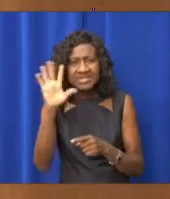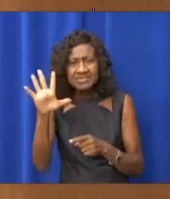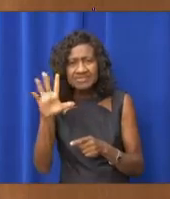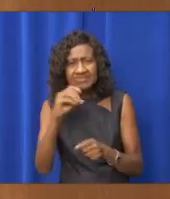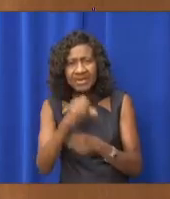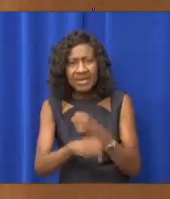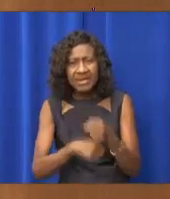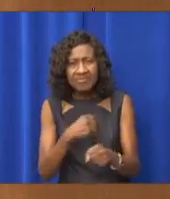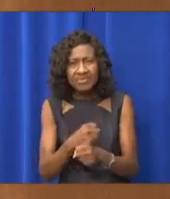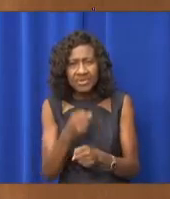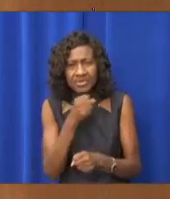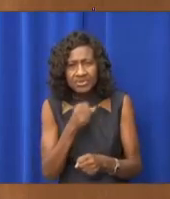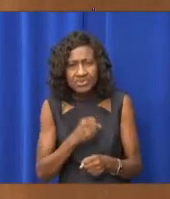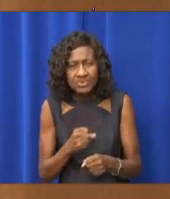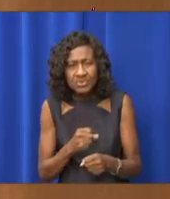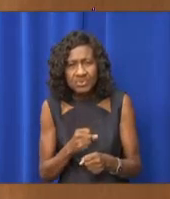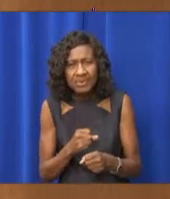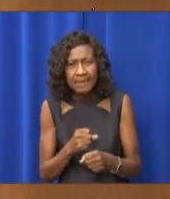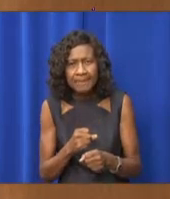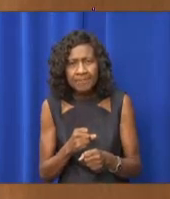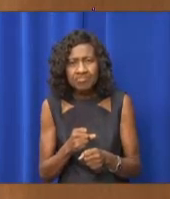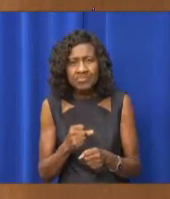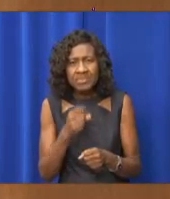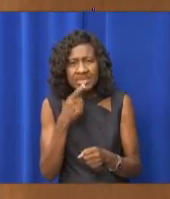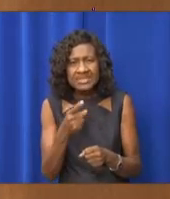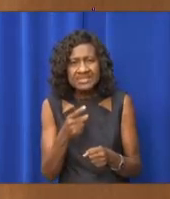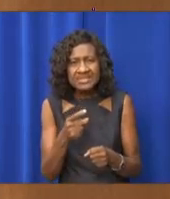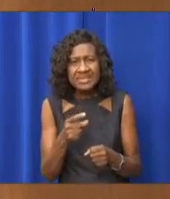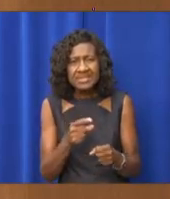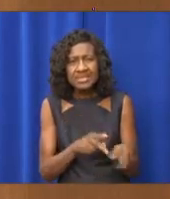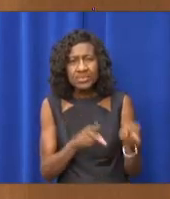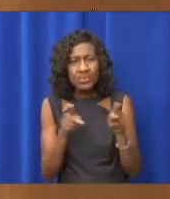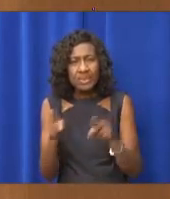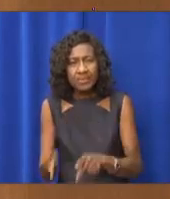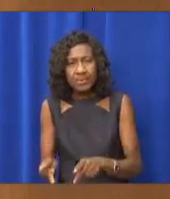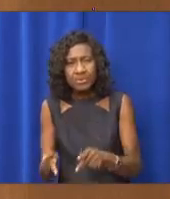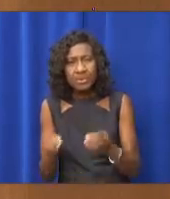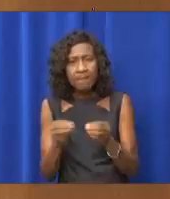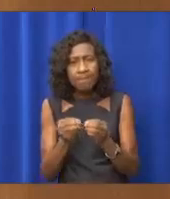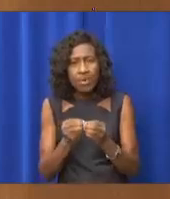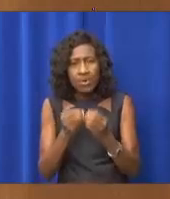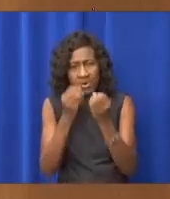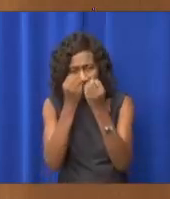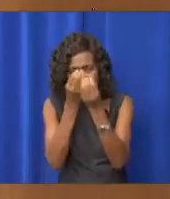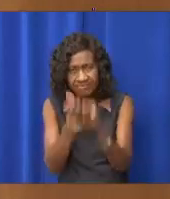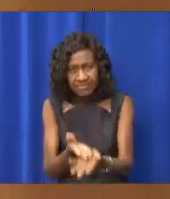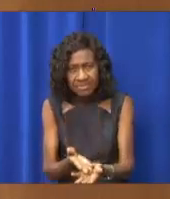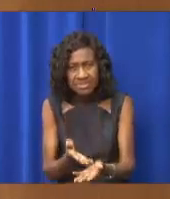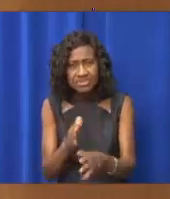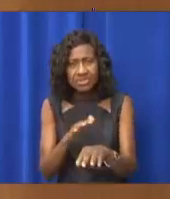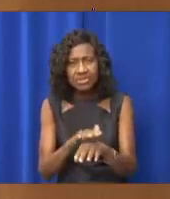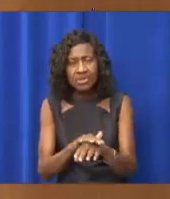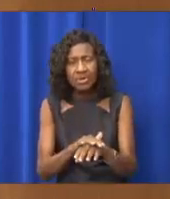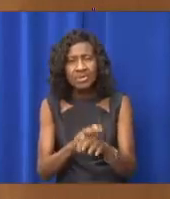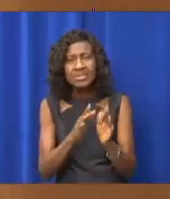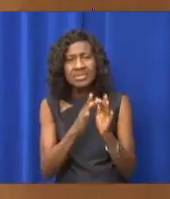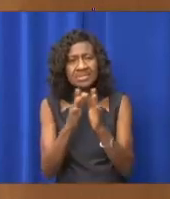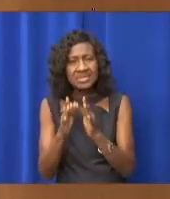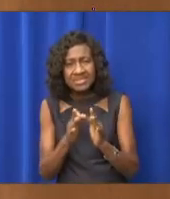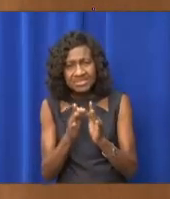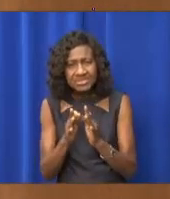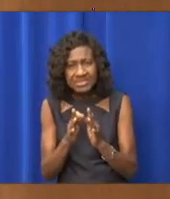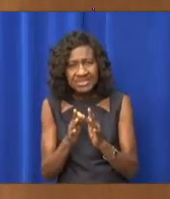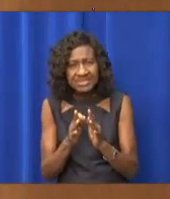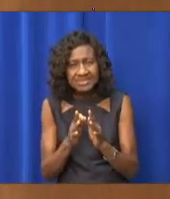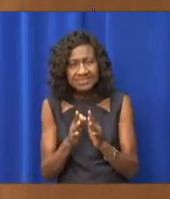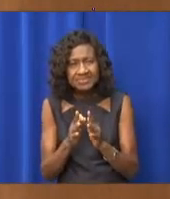more enhanced dashboard, and that should be coming online fairly soon. So a lot of the figures that I repeat every day, such as the number that have